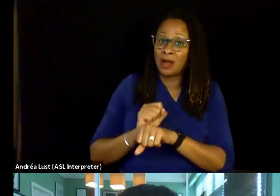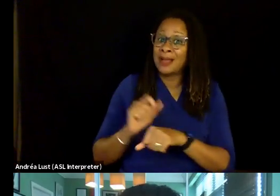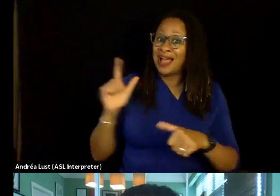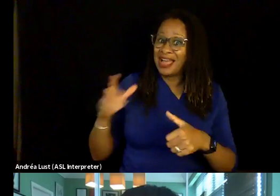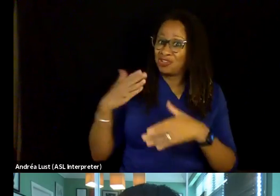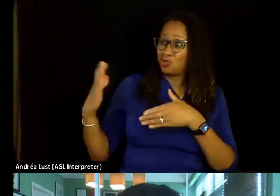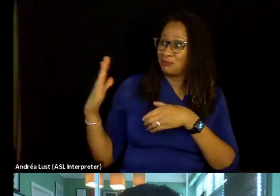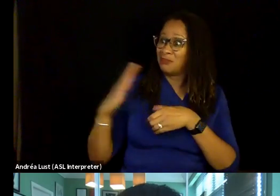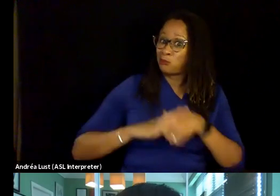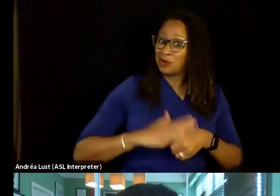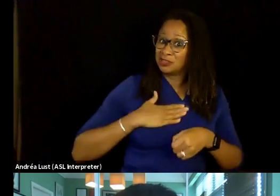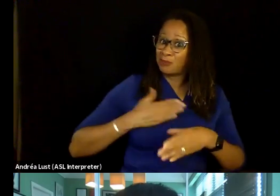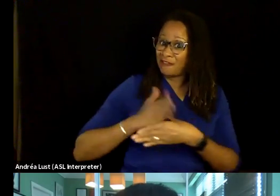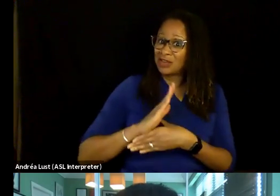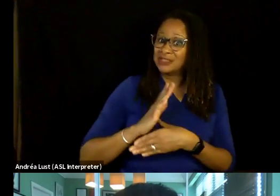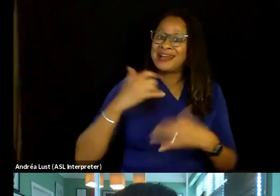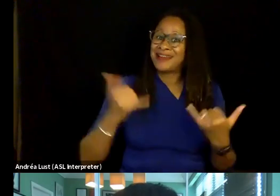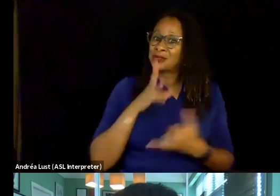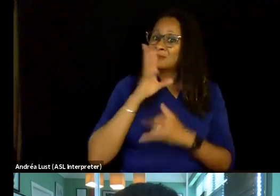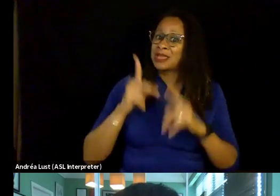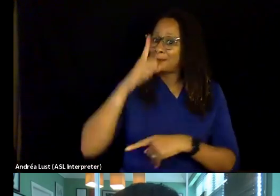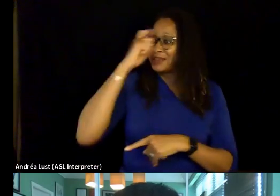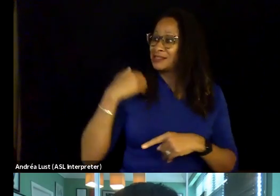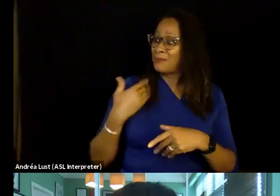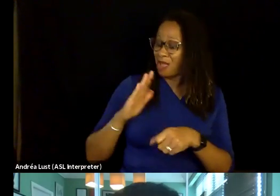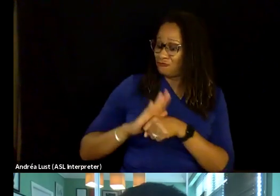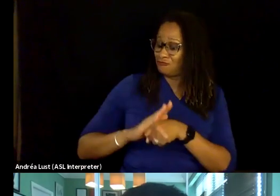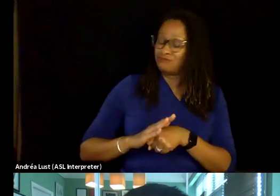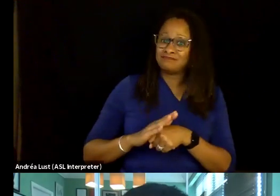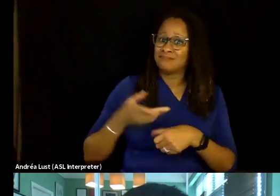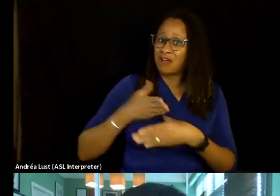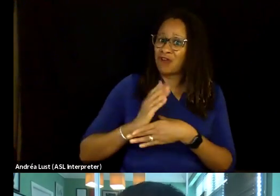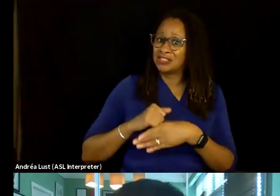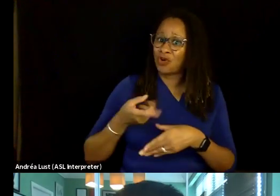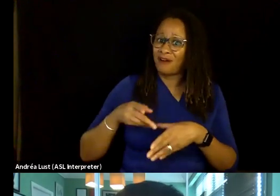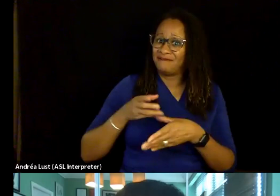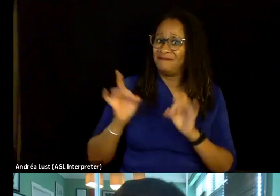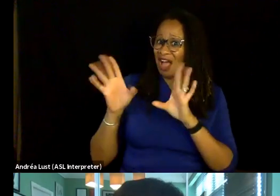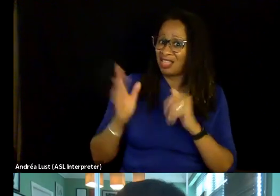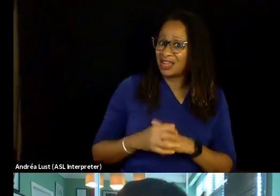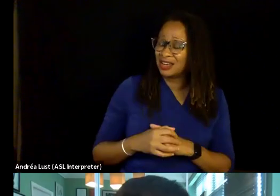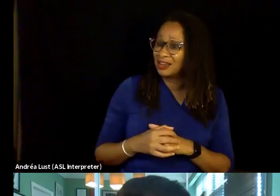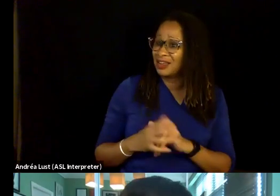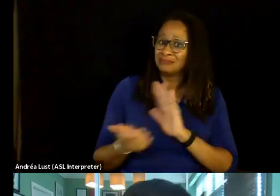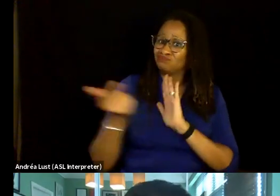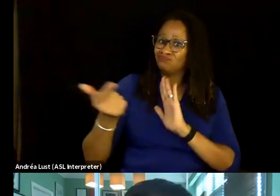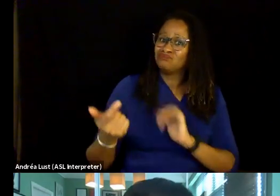speaking out for because her rights were violated. But because there was no viable